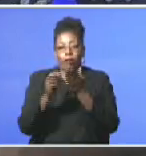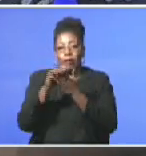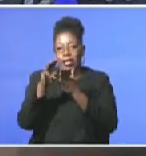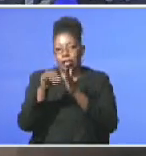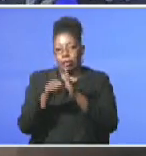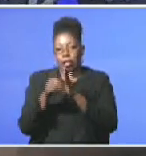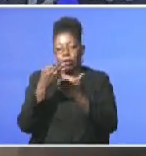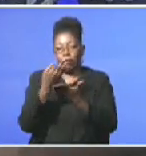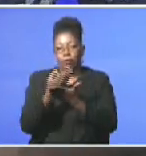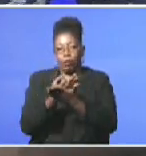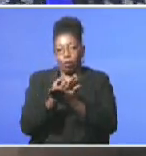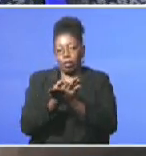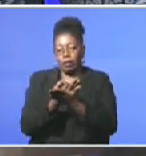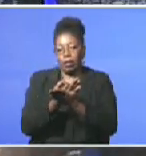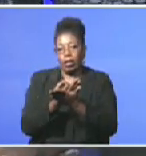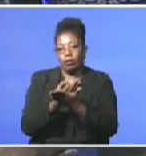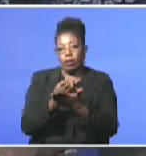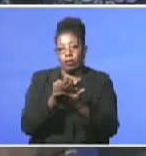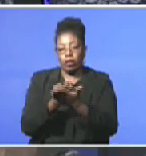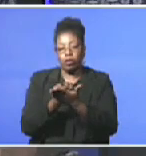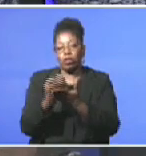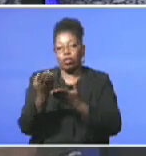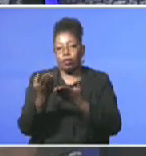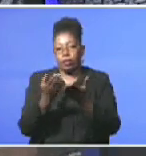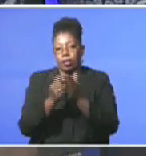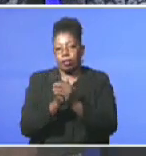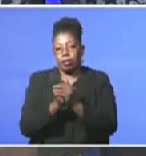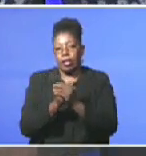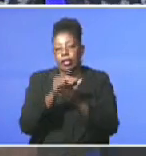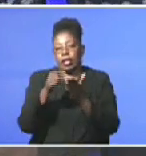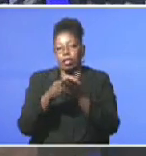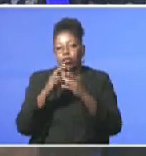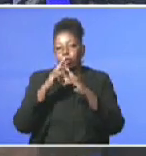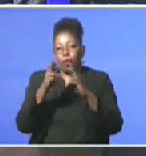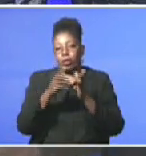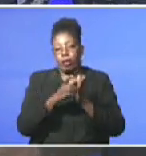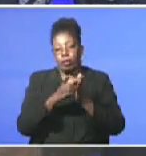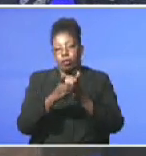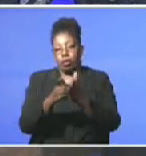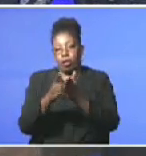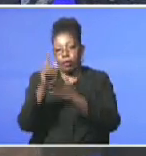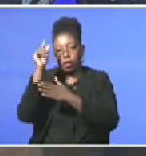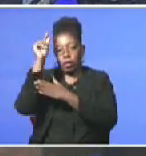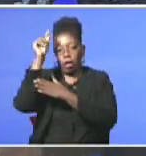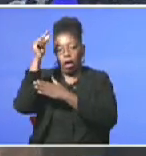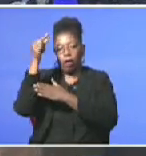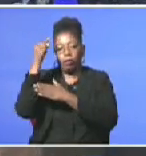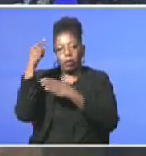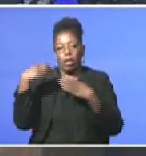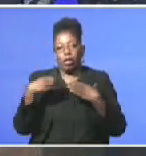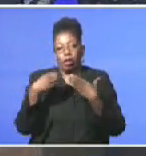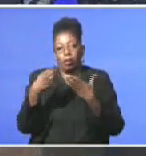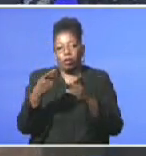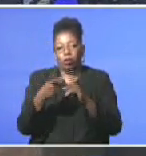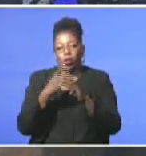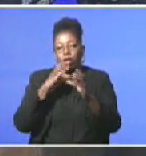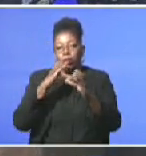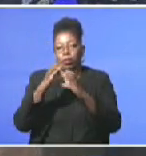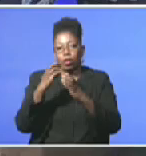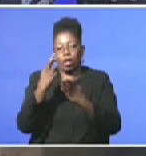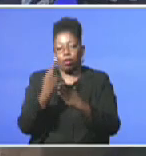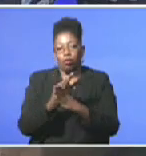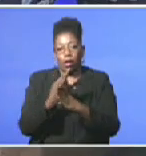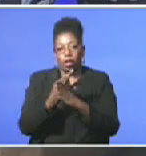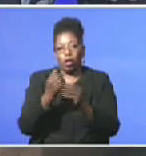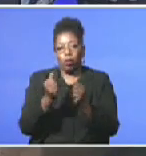financial services industry. Prime Minister Minnis said these reports are a demonstration of his government's commitment to communicate regularly with